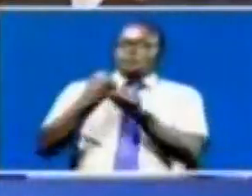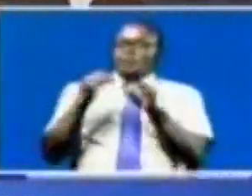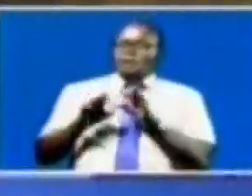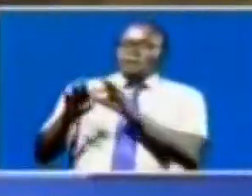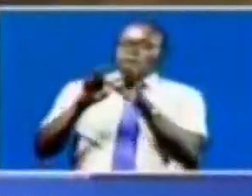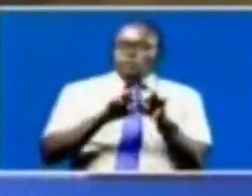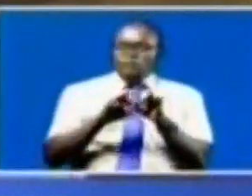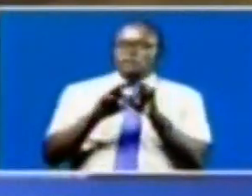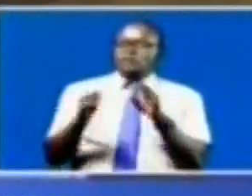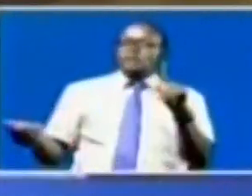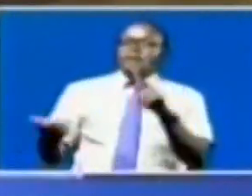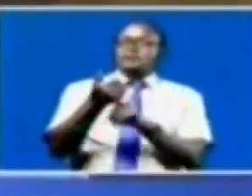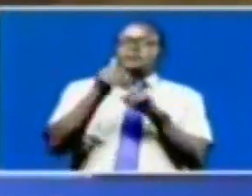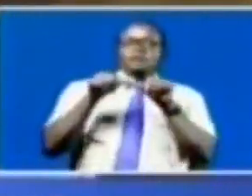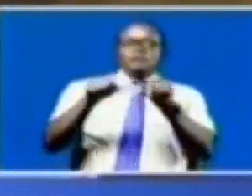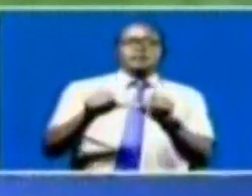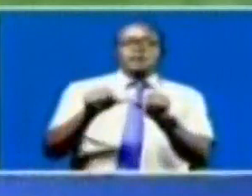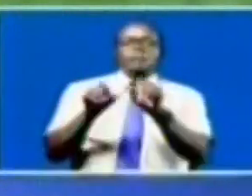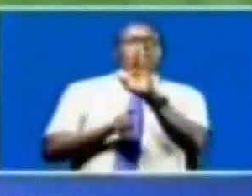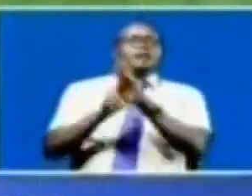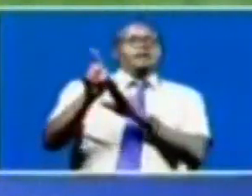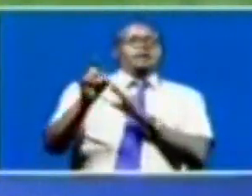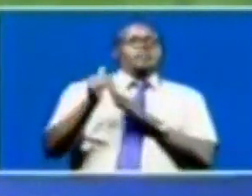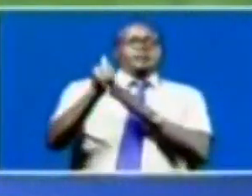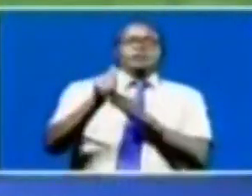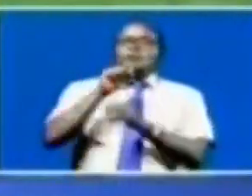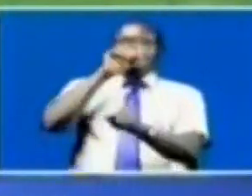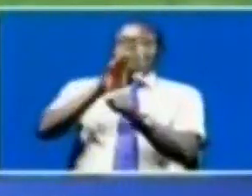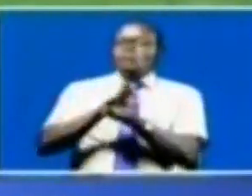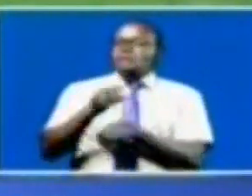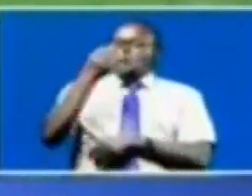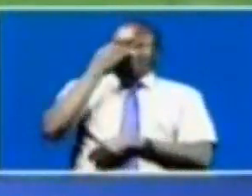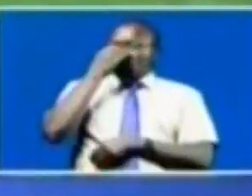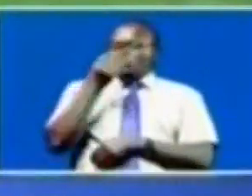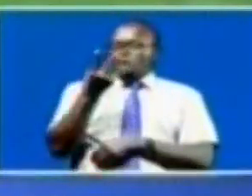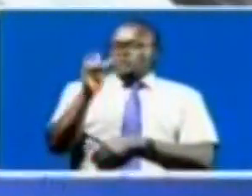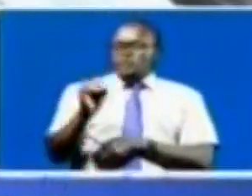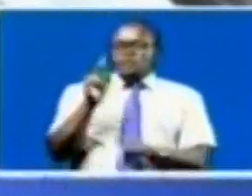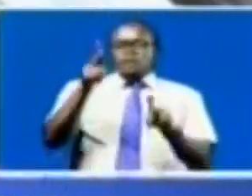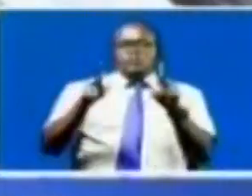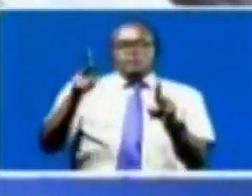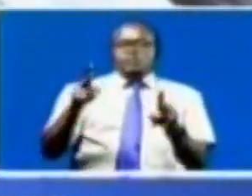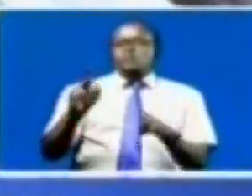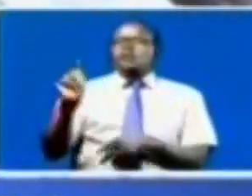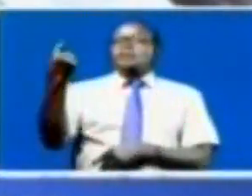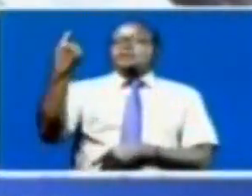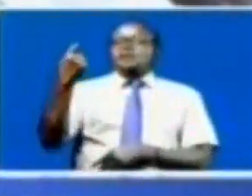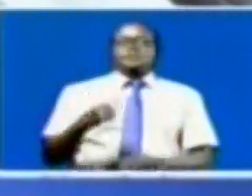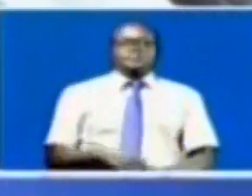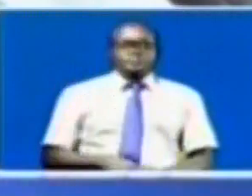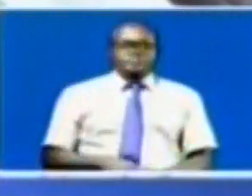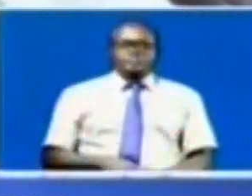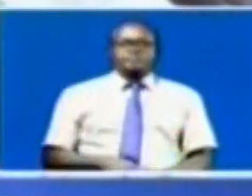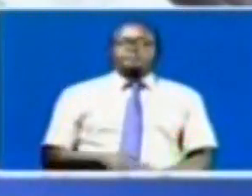purpose to achieve sustainable development. Leaders present assured Ruto of support in his 2022 presidential bid. Mr. Deputy President, sir,